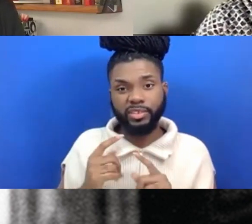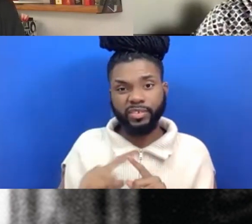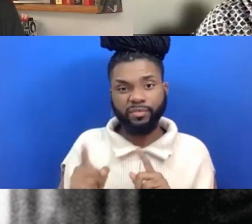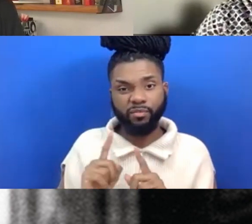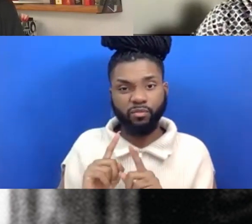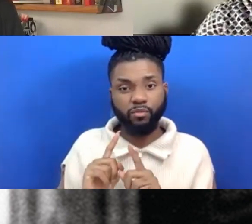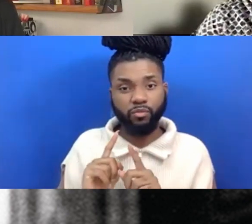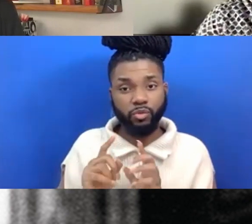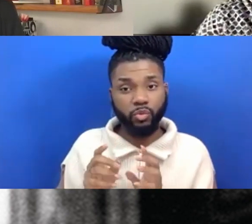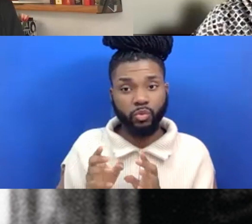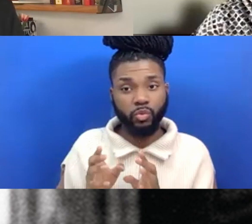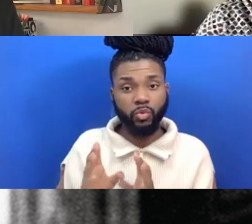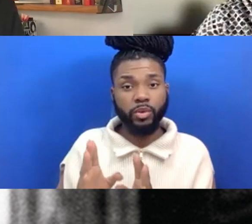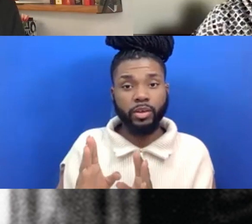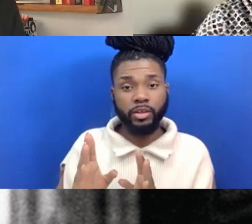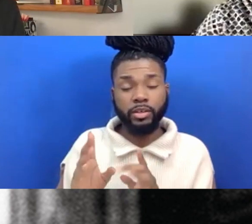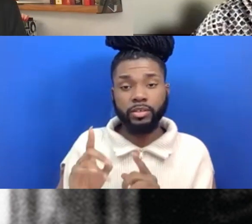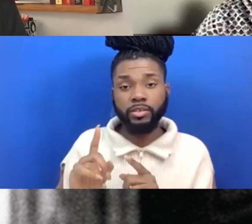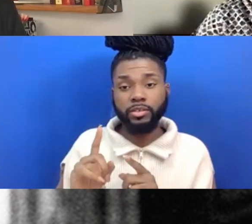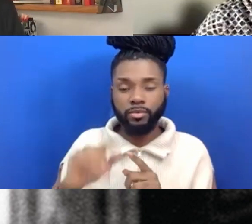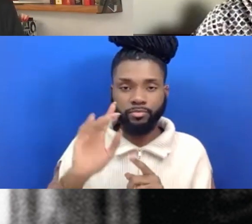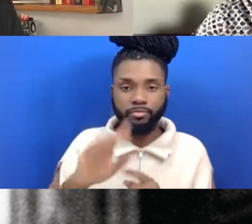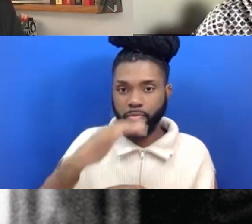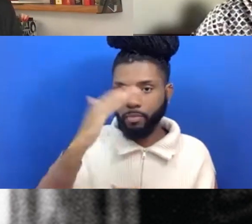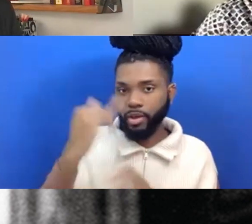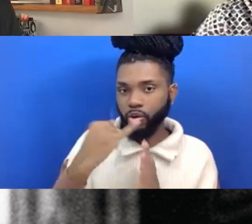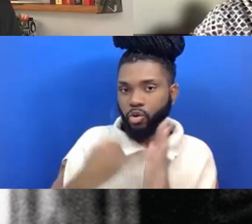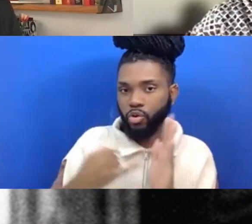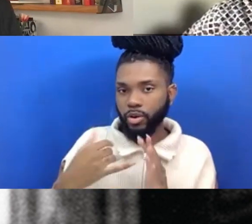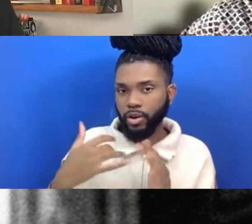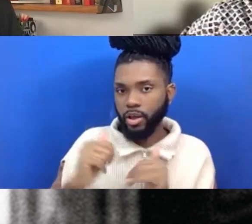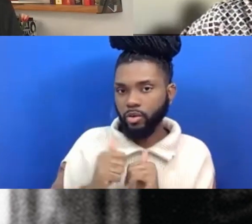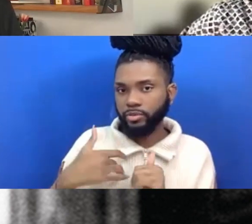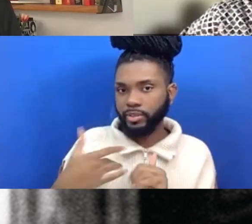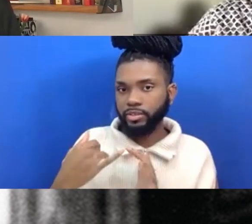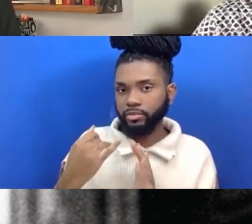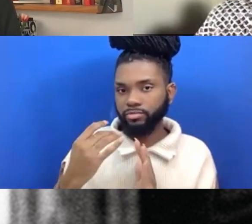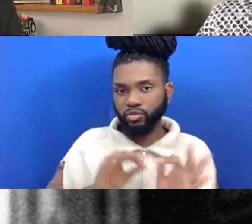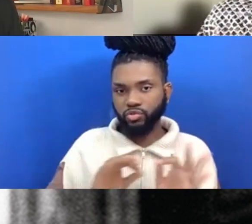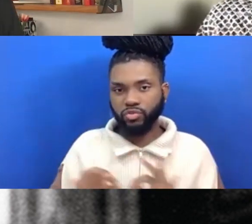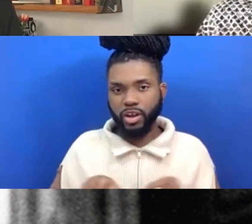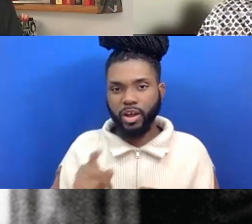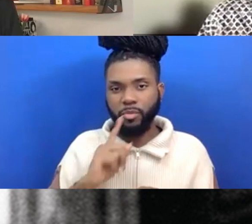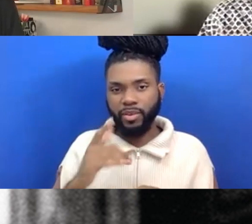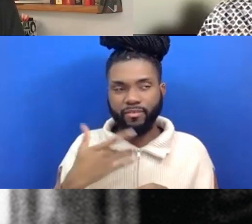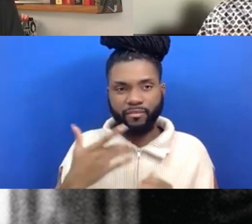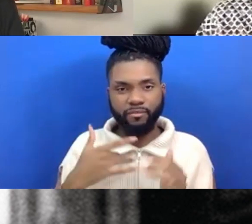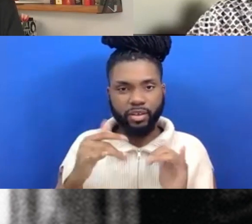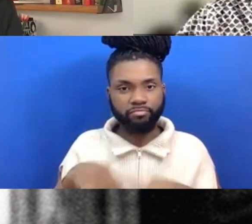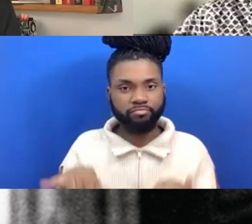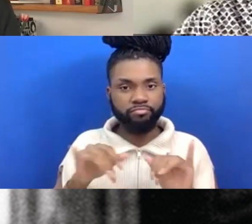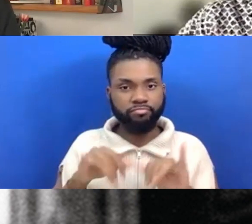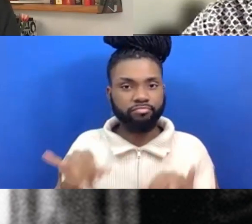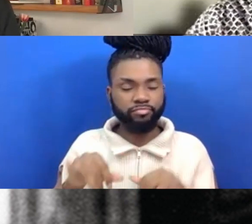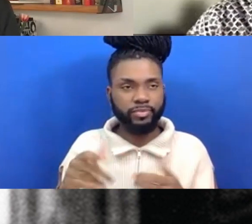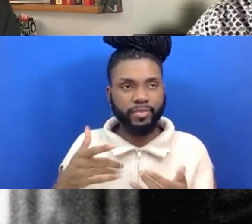art gets described and Black art gets described are so many ways kind of exhausted or like insufficient to